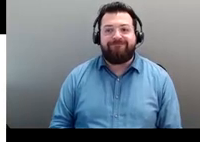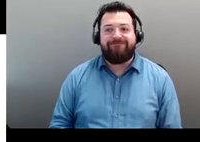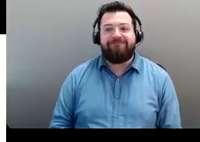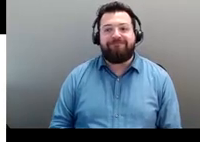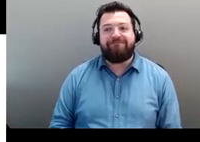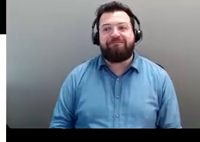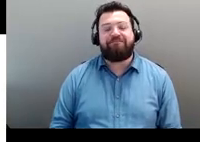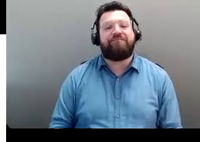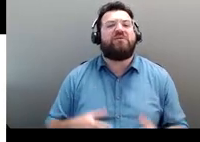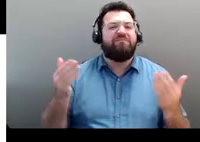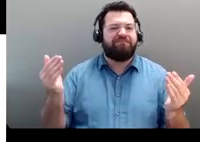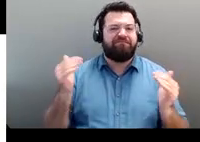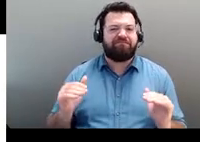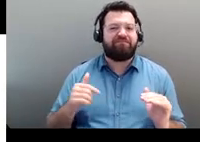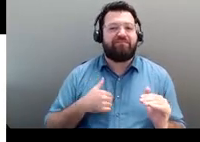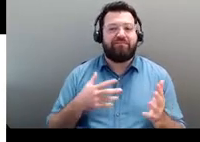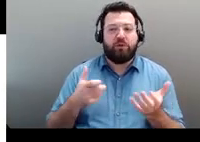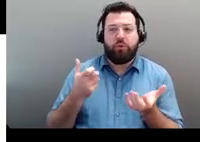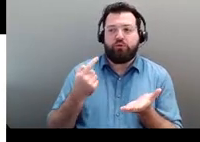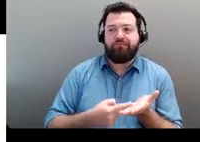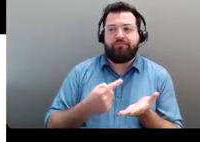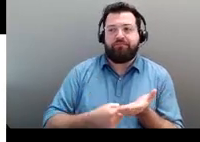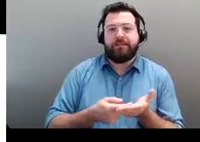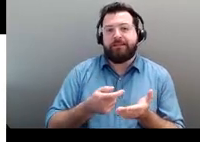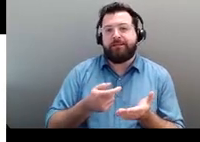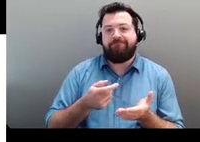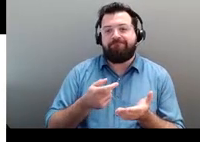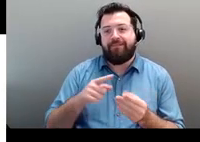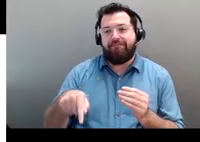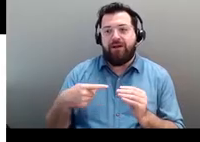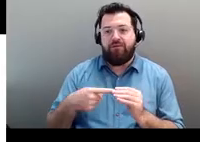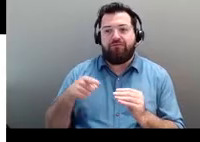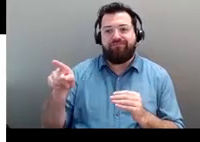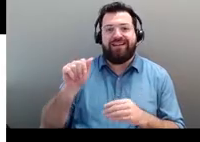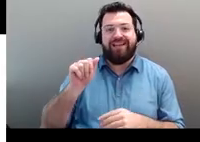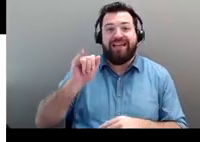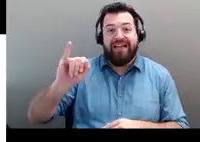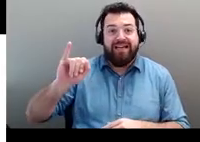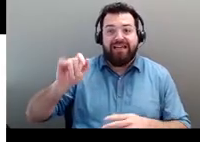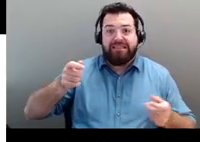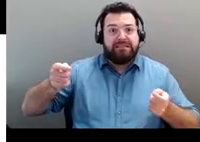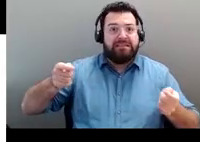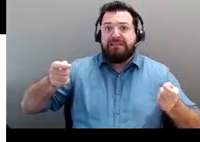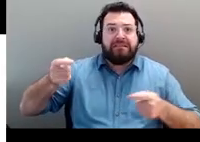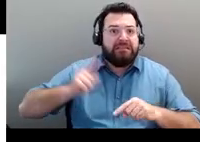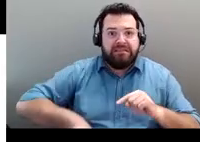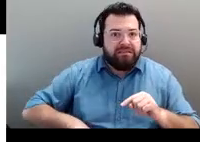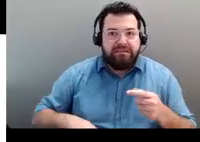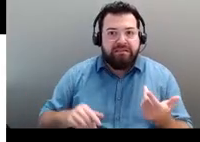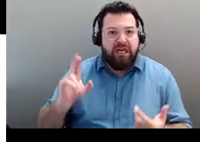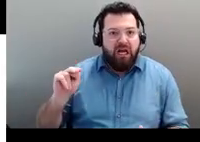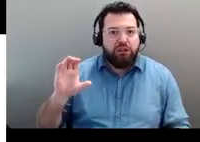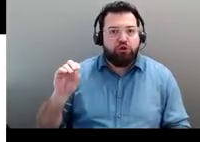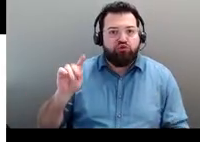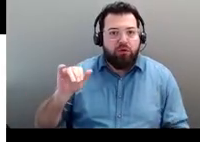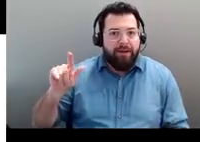Okay, so I want to talk a little bit about AI uncontrollability. I